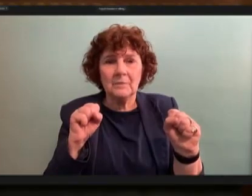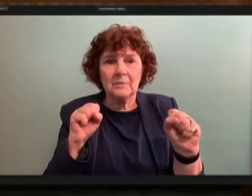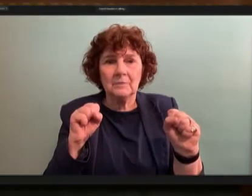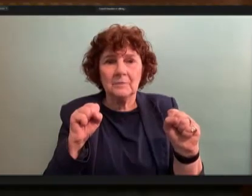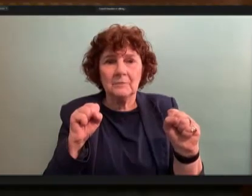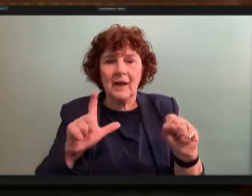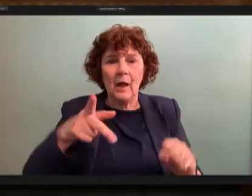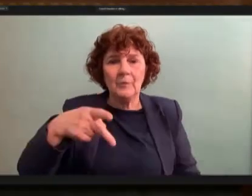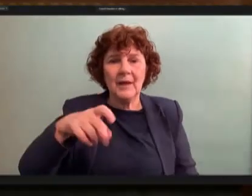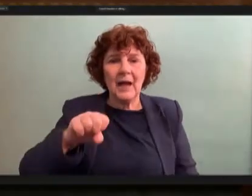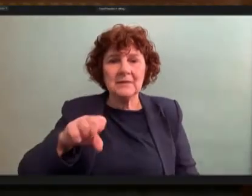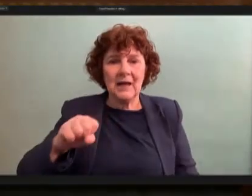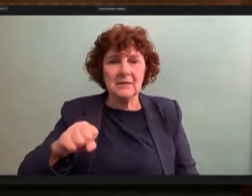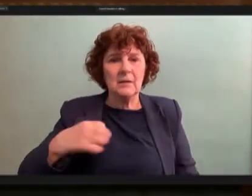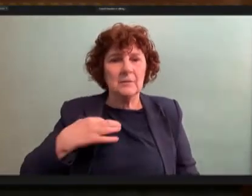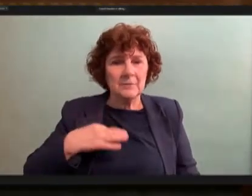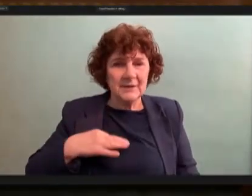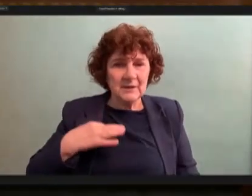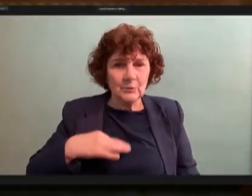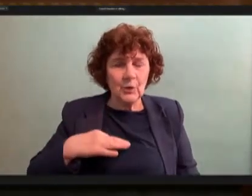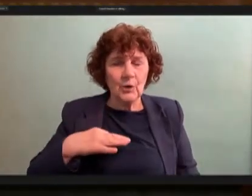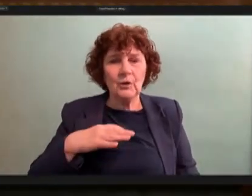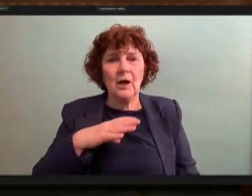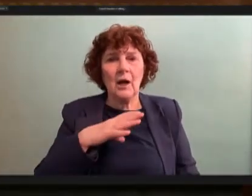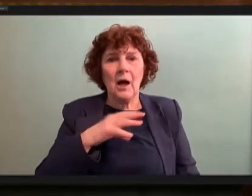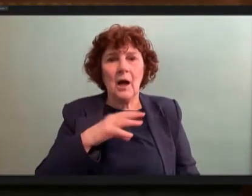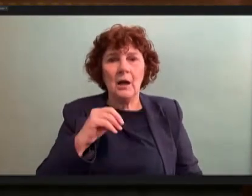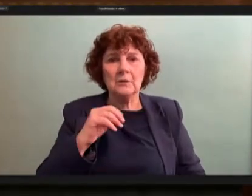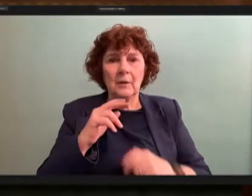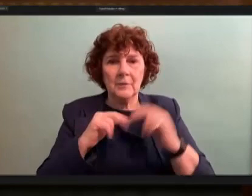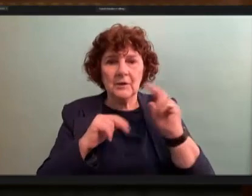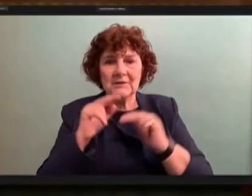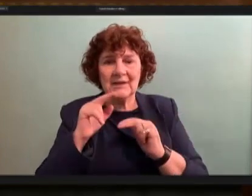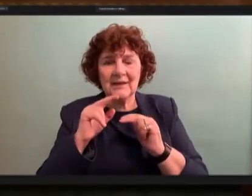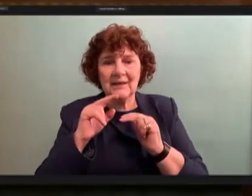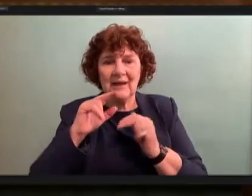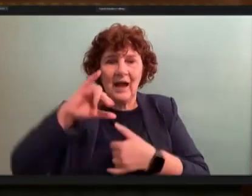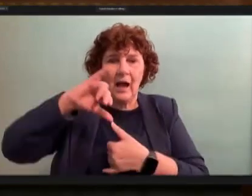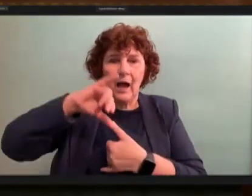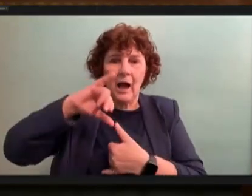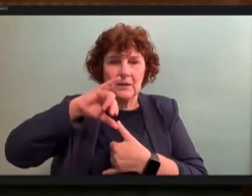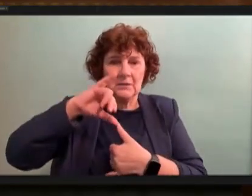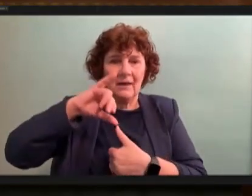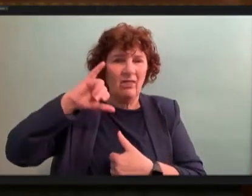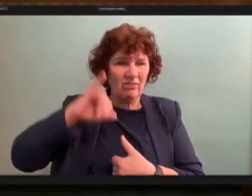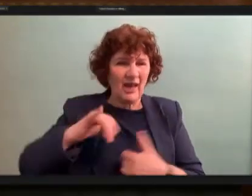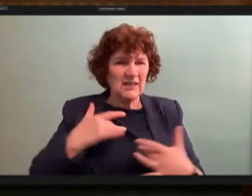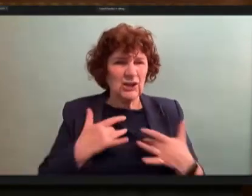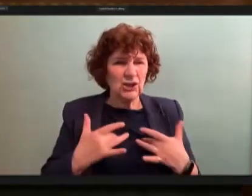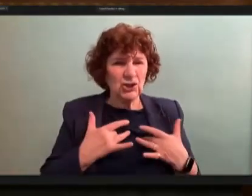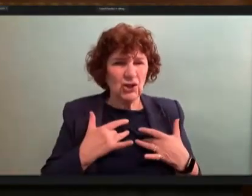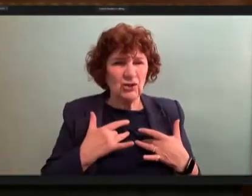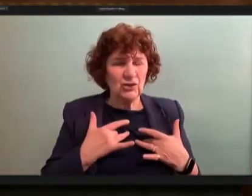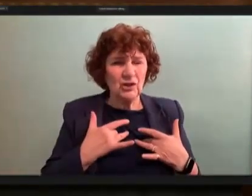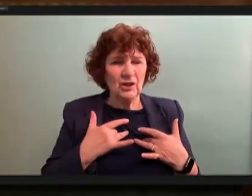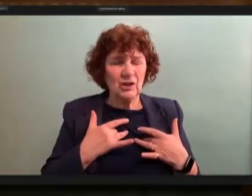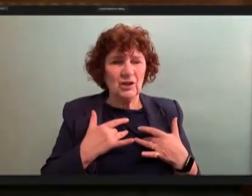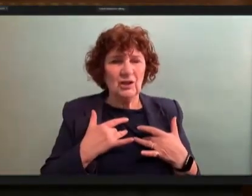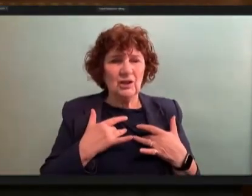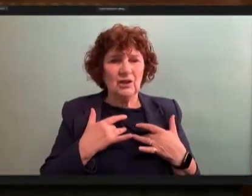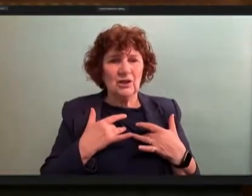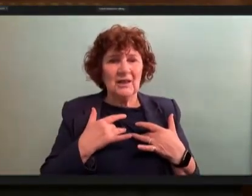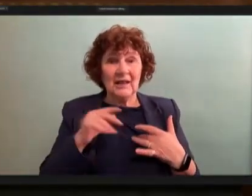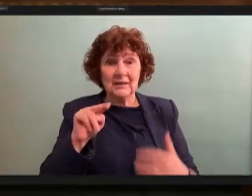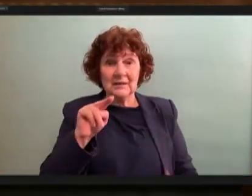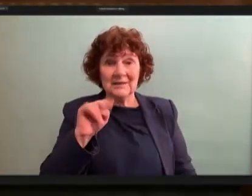LPSS, Pittsburgh, and building height is a concern. In Abuja, Nigeria,